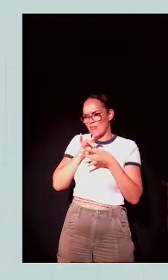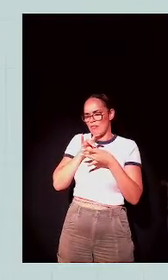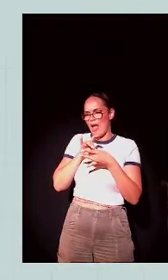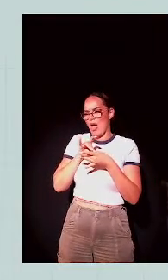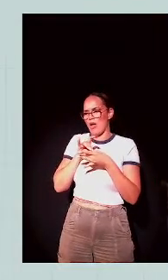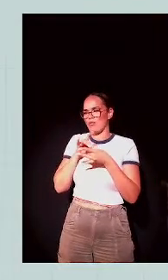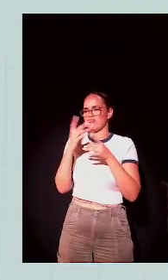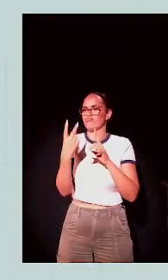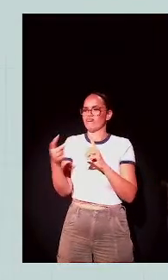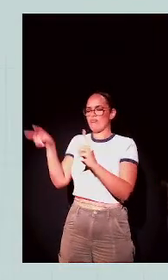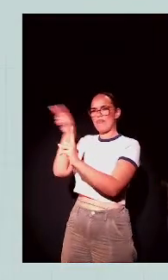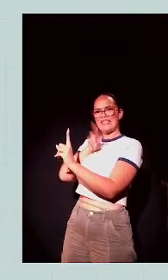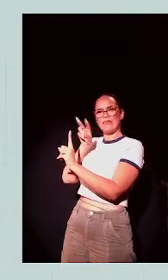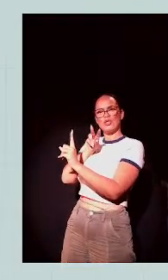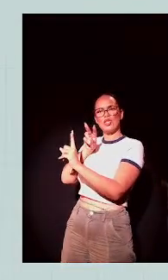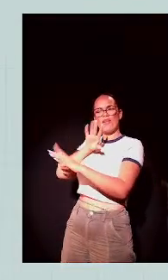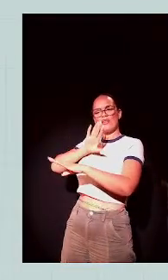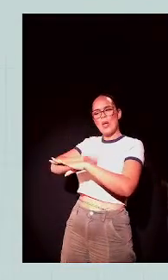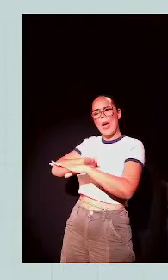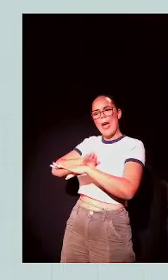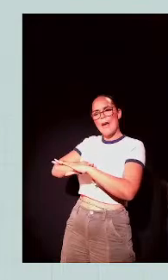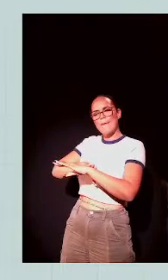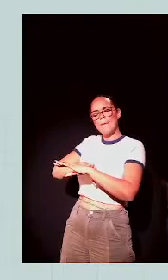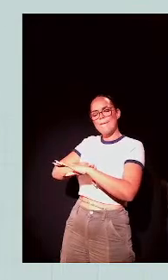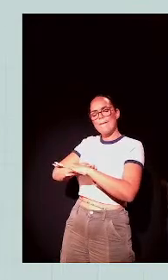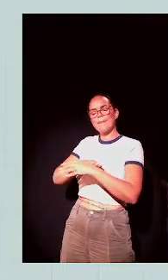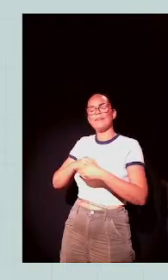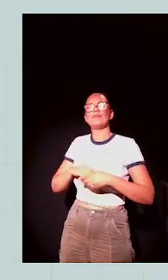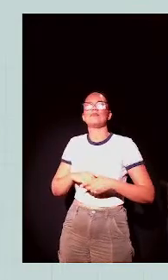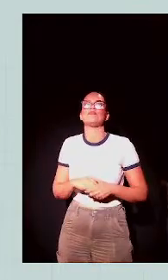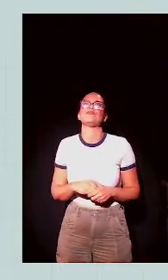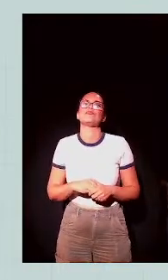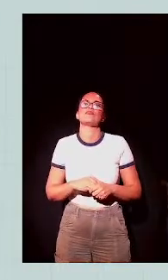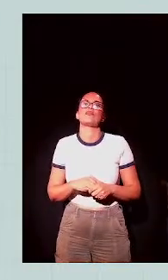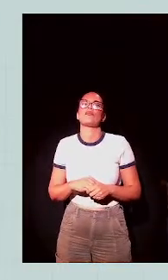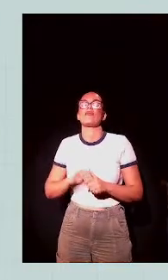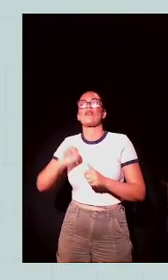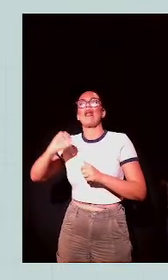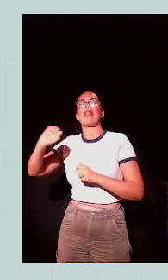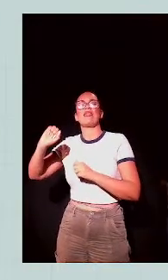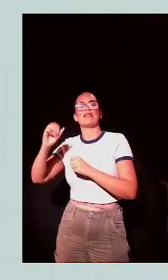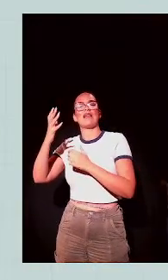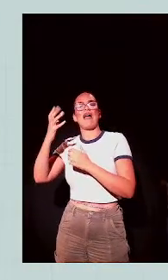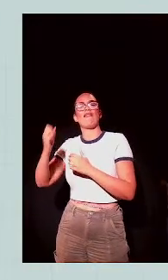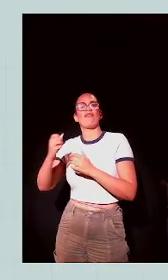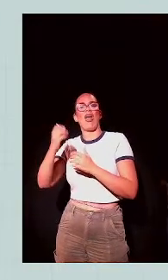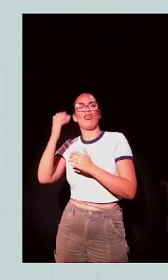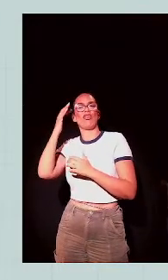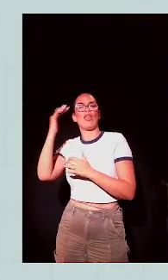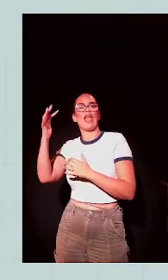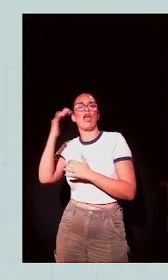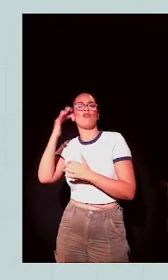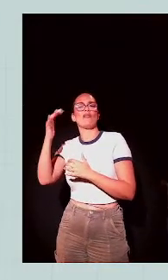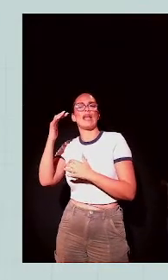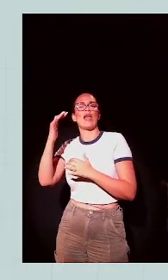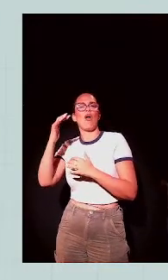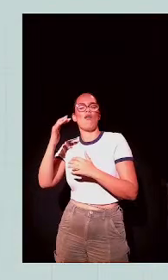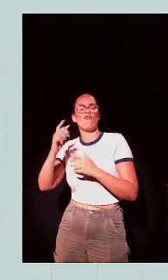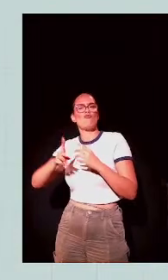time, particularly Deleuze's idea of time as multiplicity and difference in